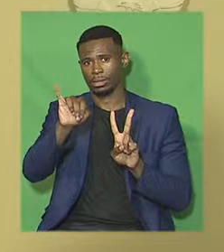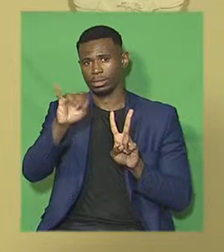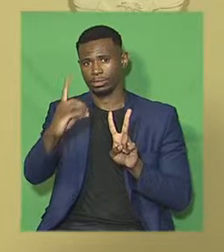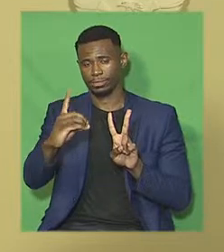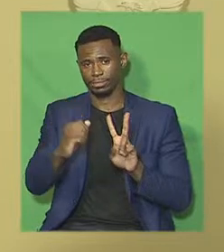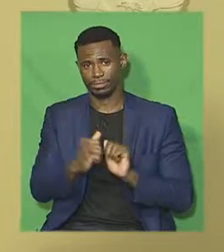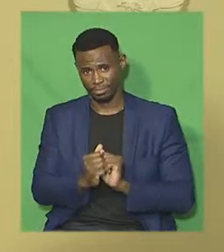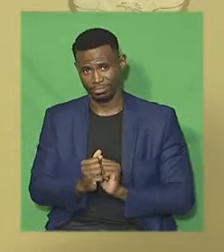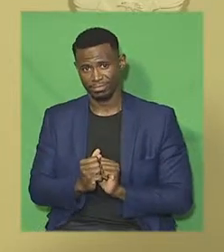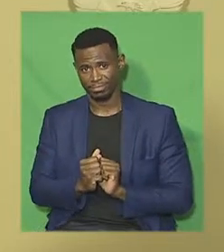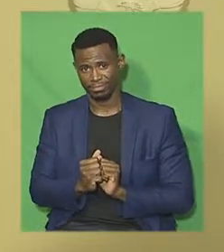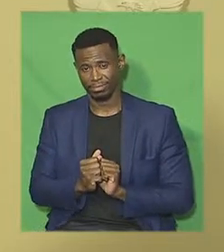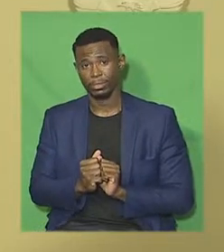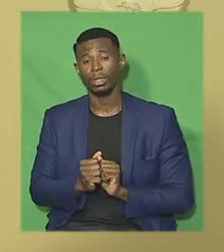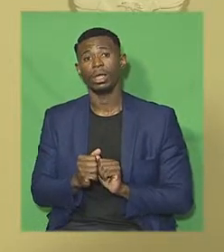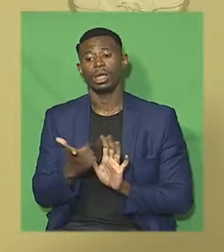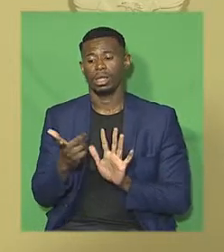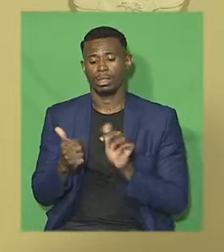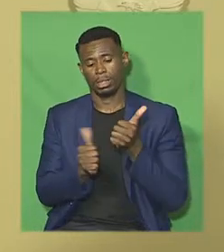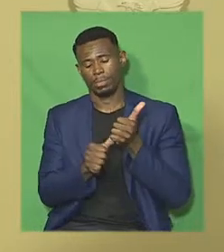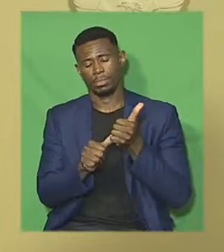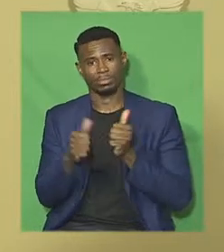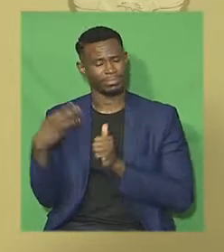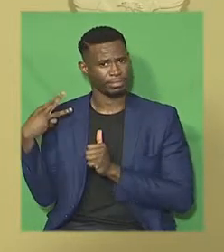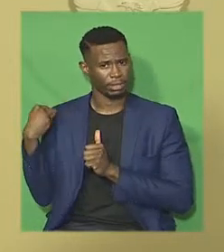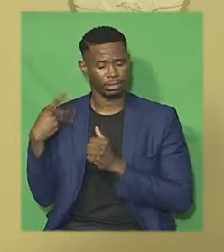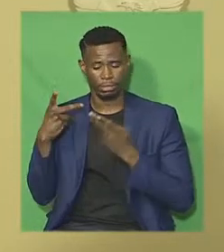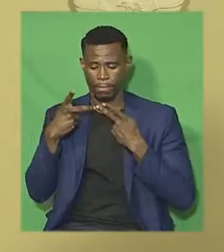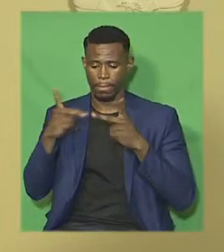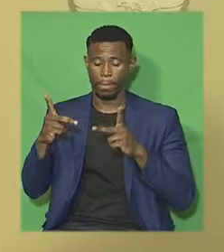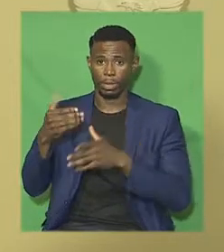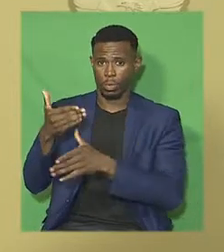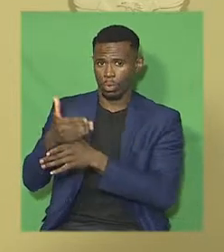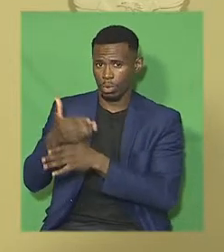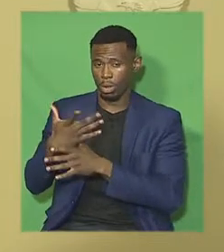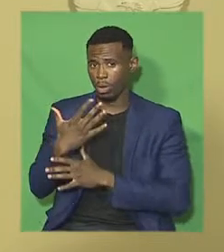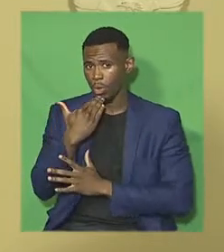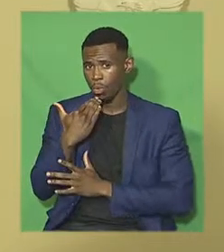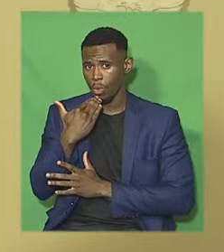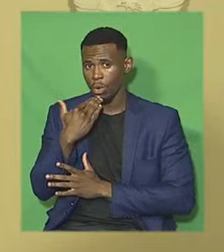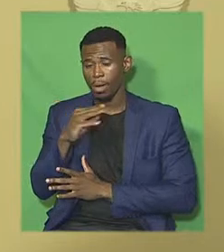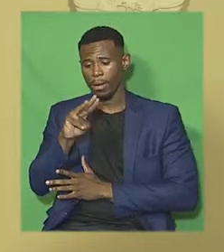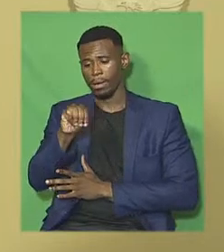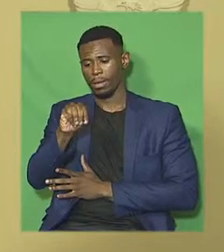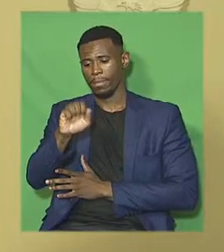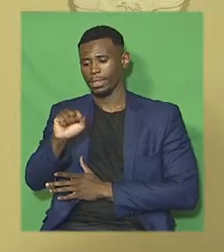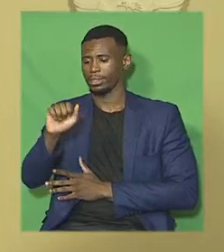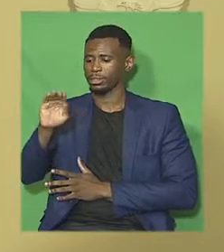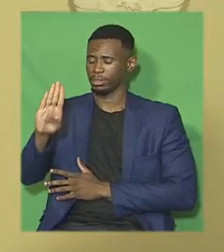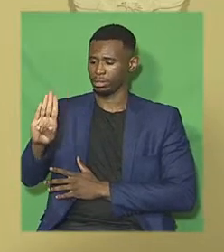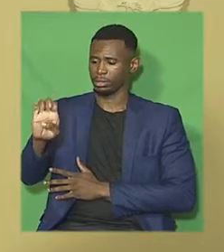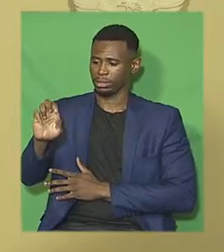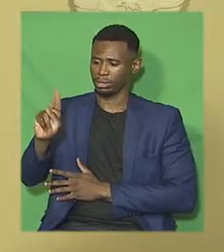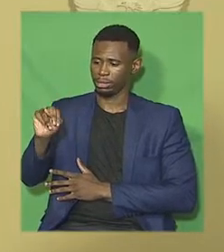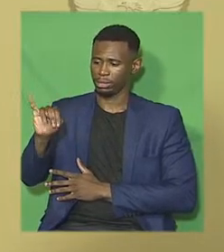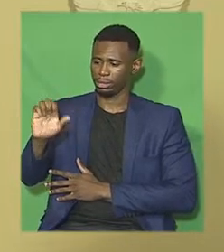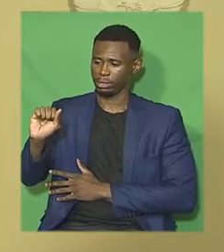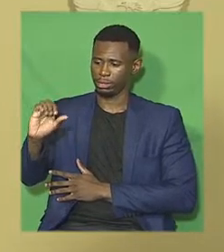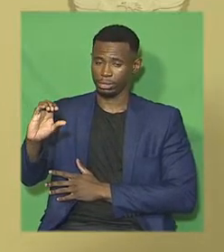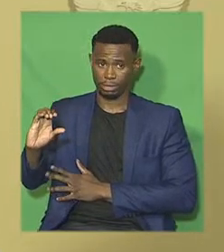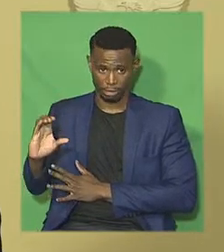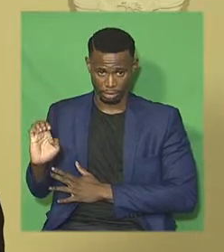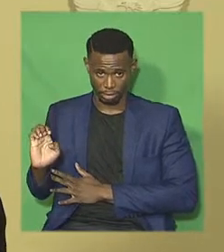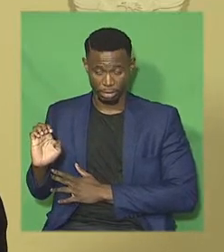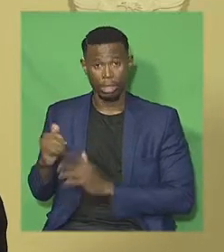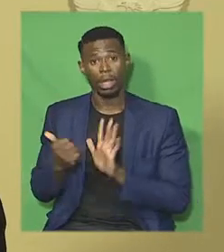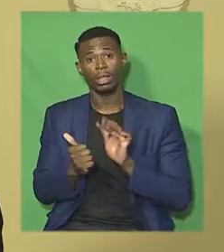Deputy Minister of Public Works will be Ms. Bernice Swart. Deputy Minister